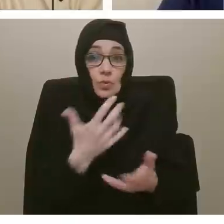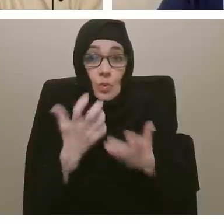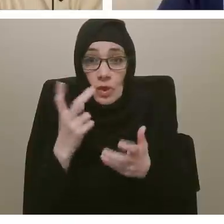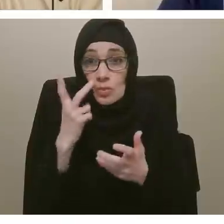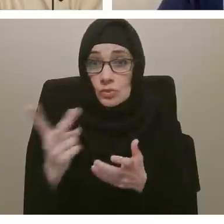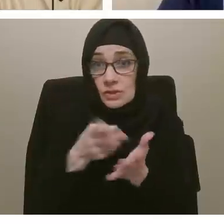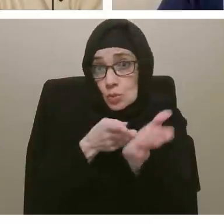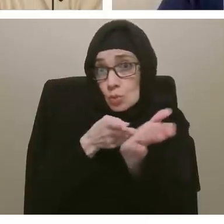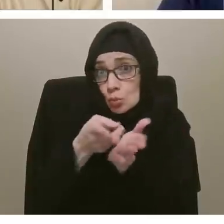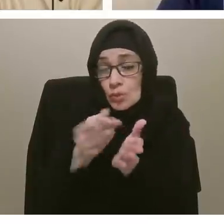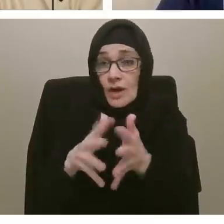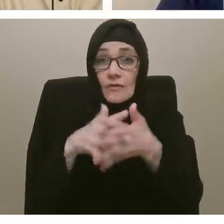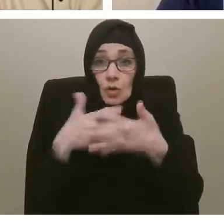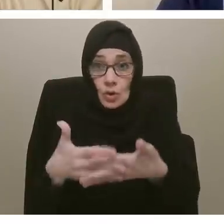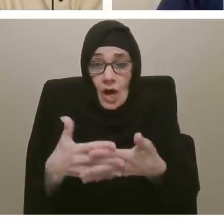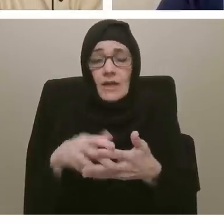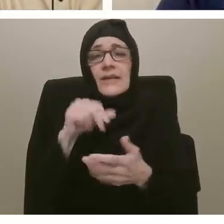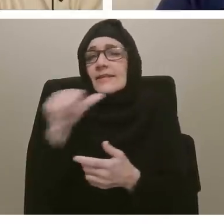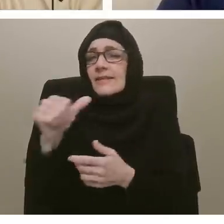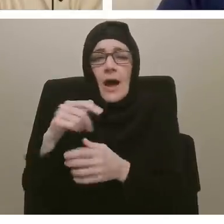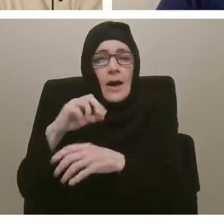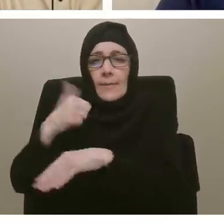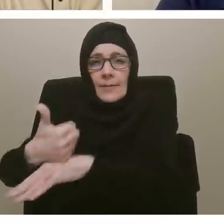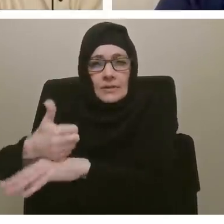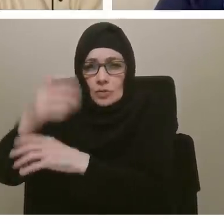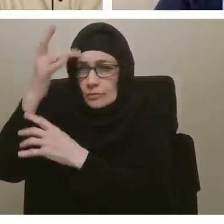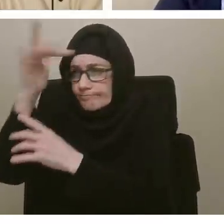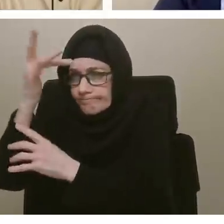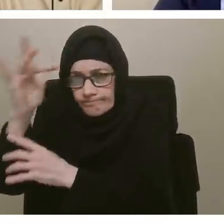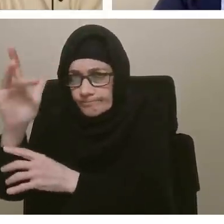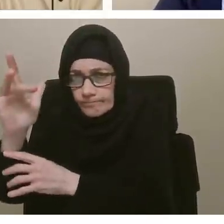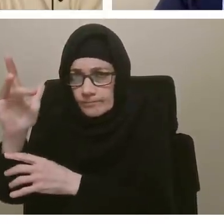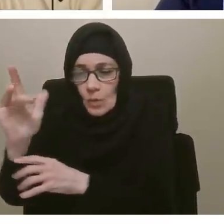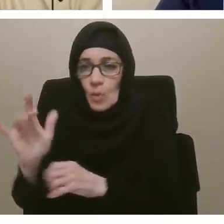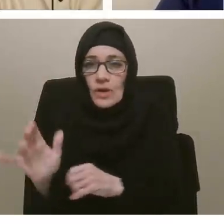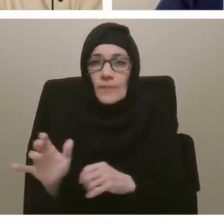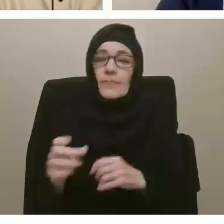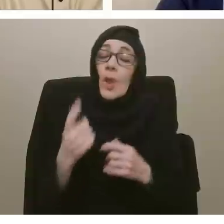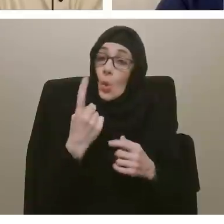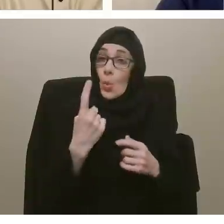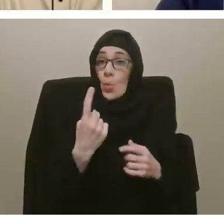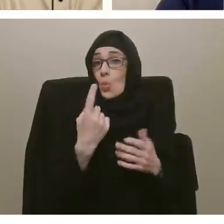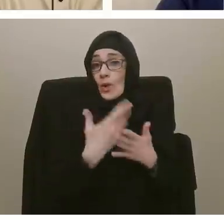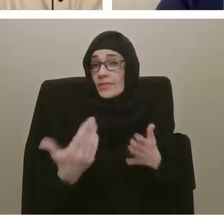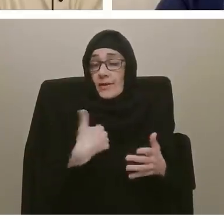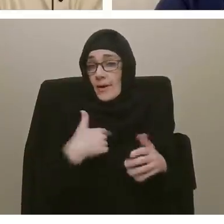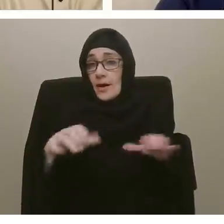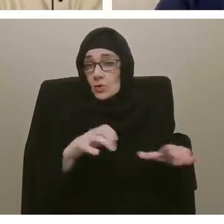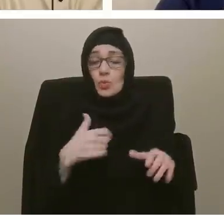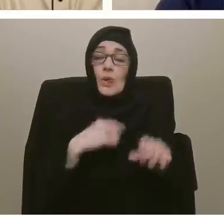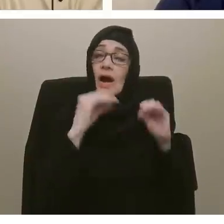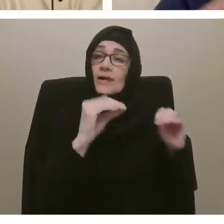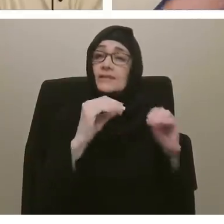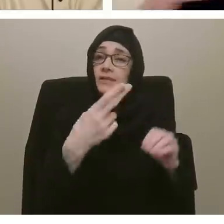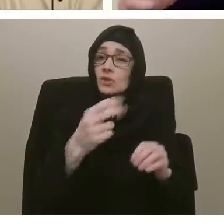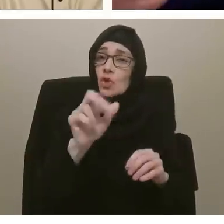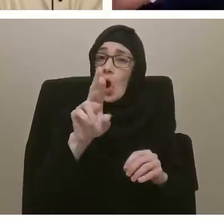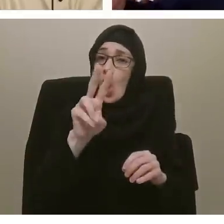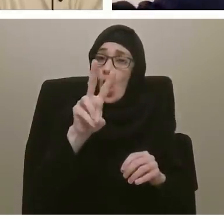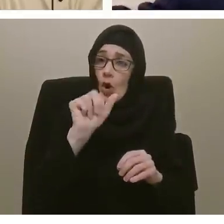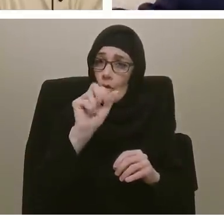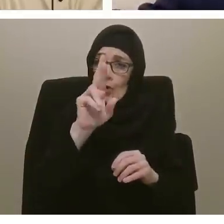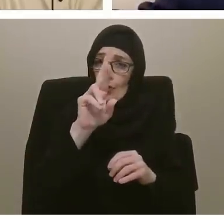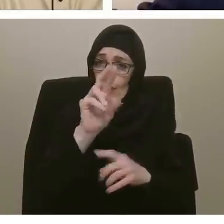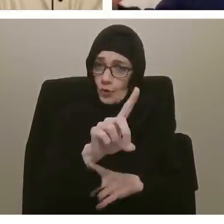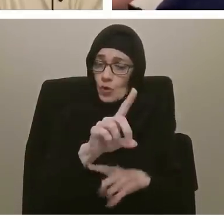see, it's not an intellectual project. There are, you know, one of the things that I do is I teach a class at Harvard. There are people there who